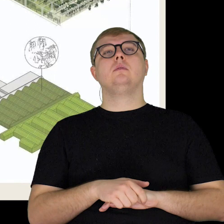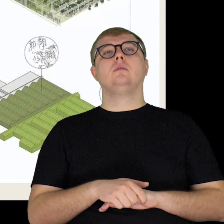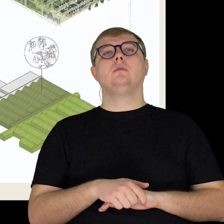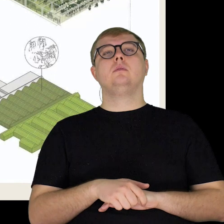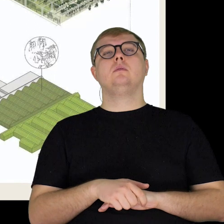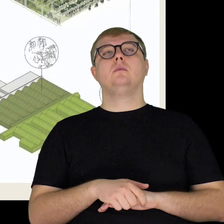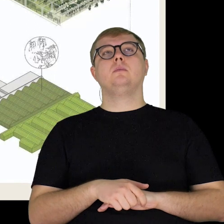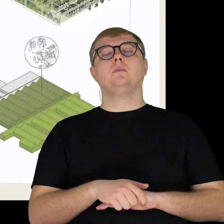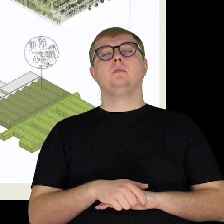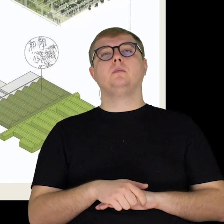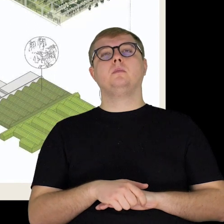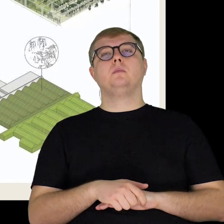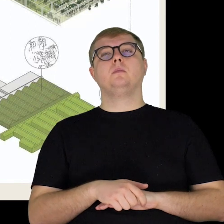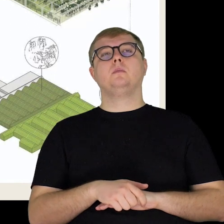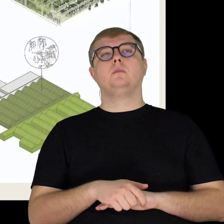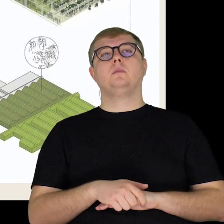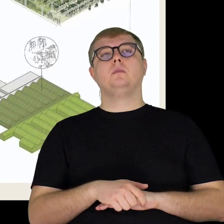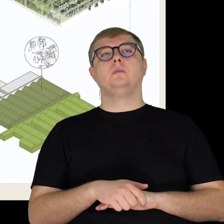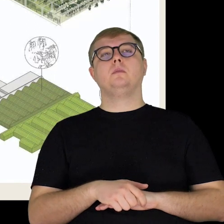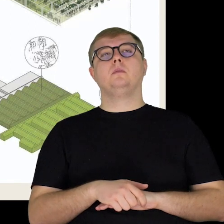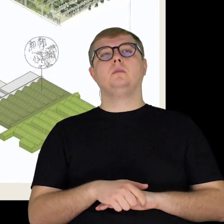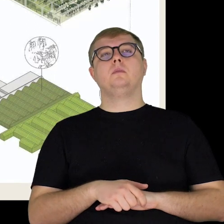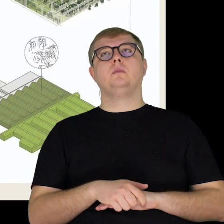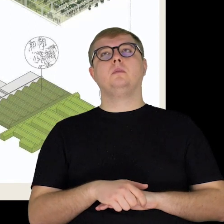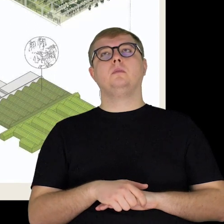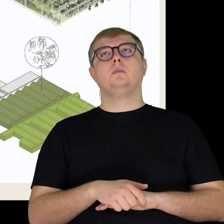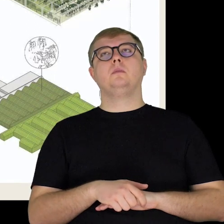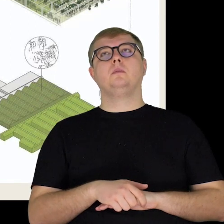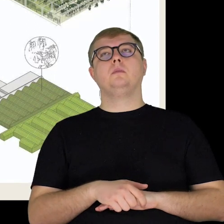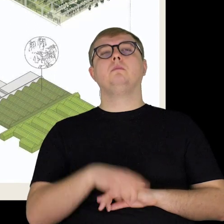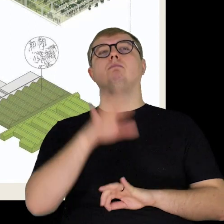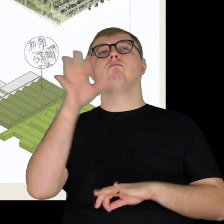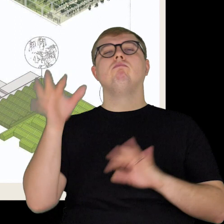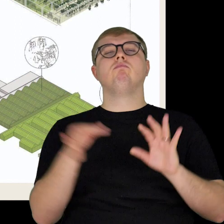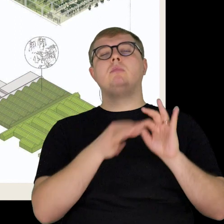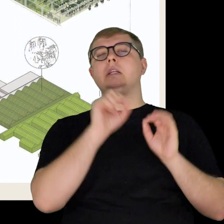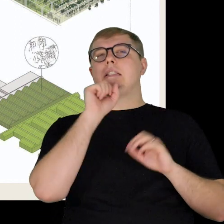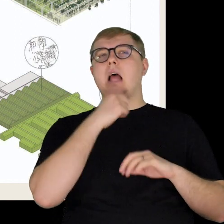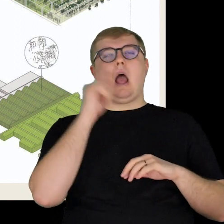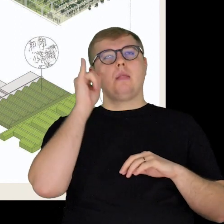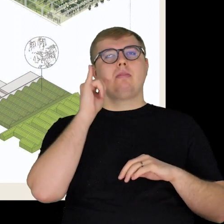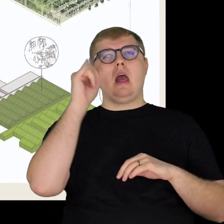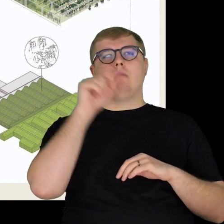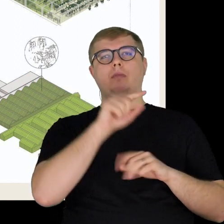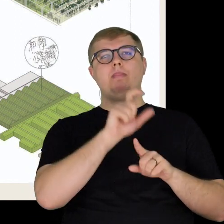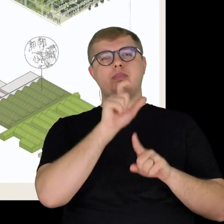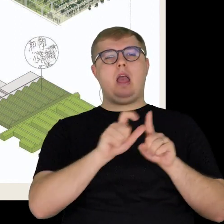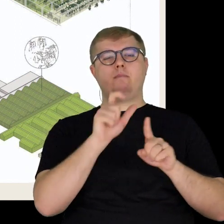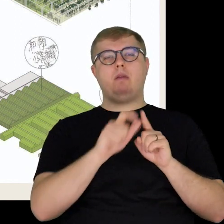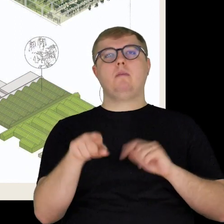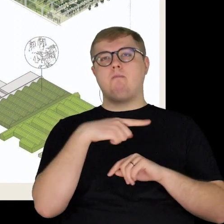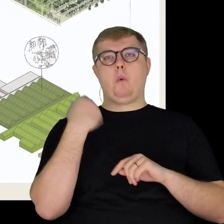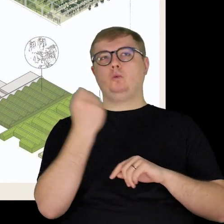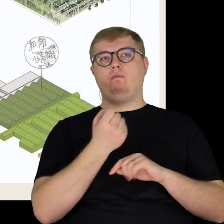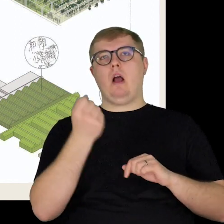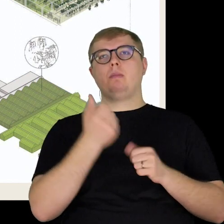this is related to this idea of old world and new, which is a term which is still used by many botanists today to start